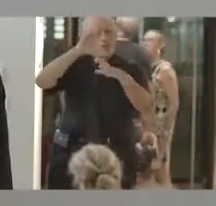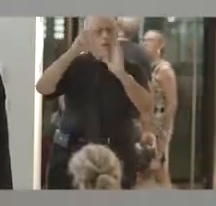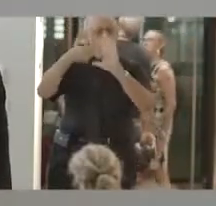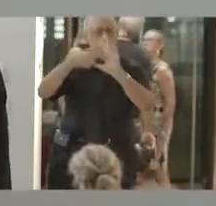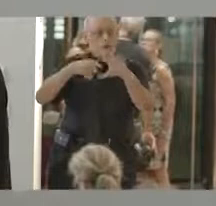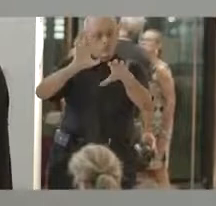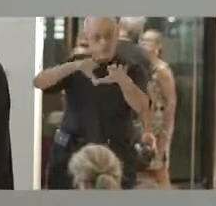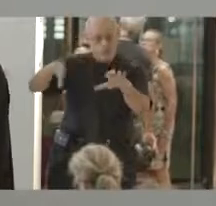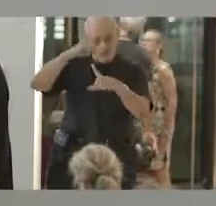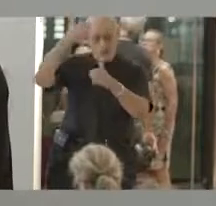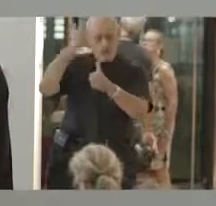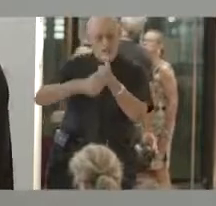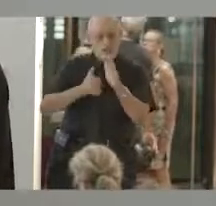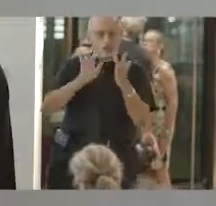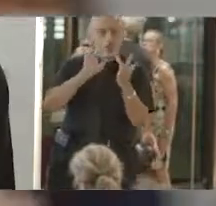reach?